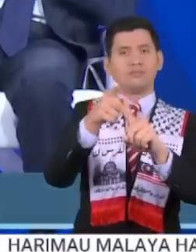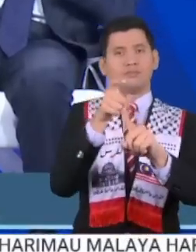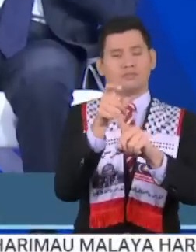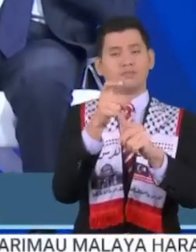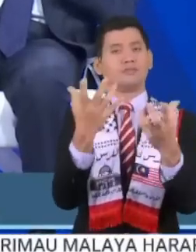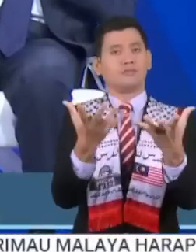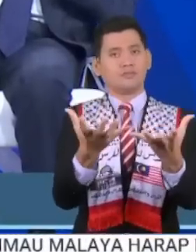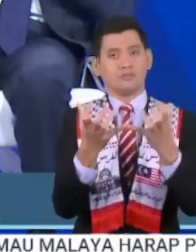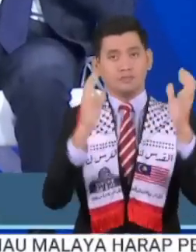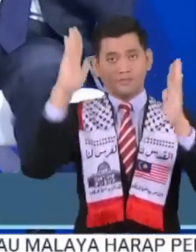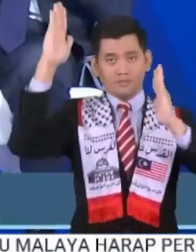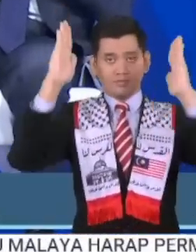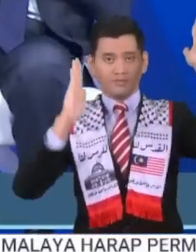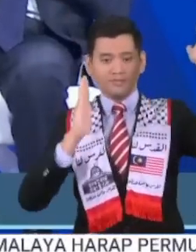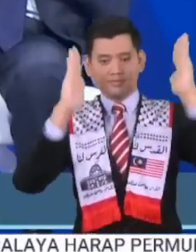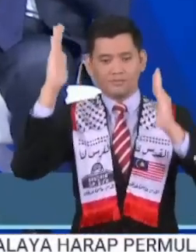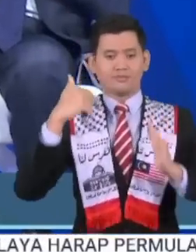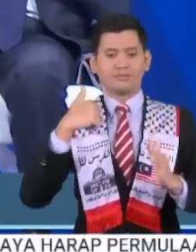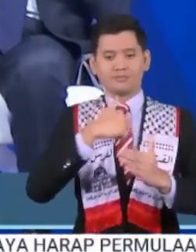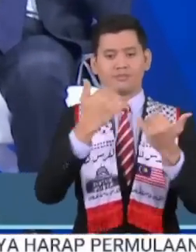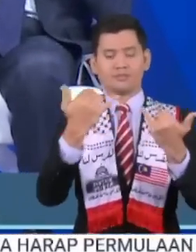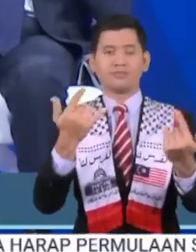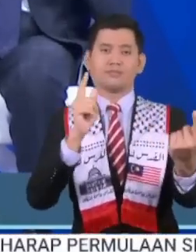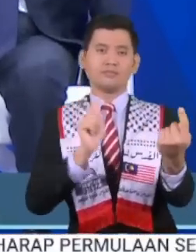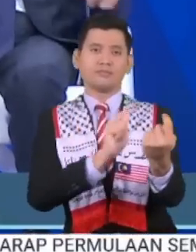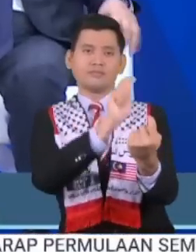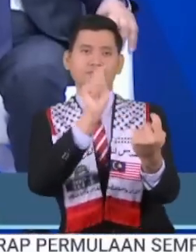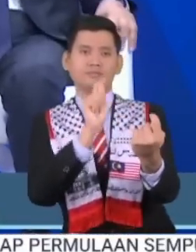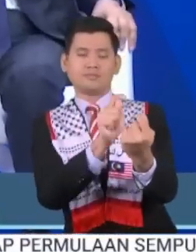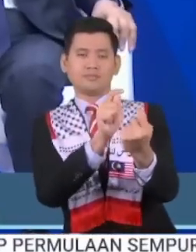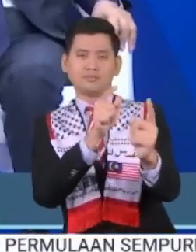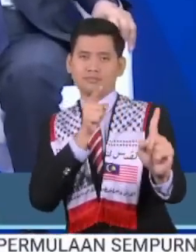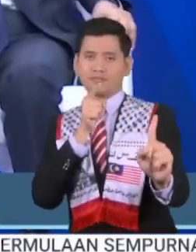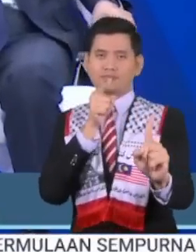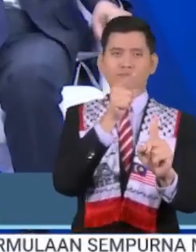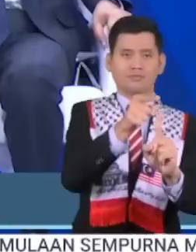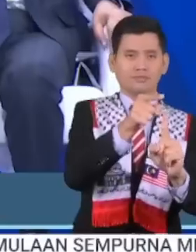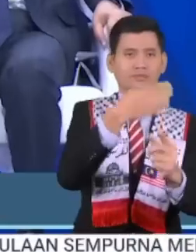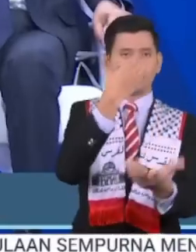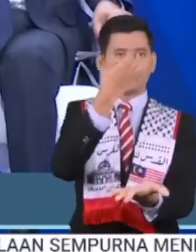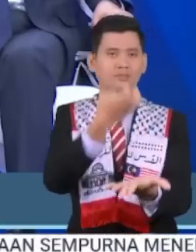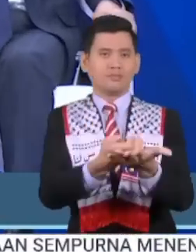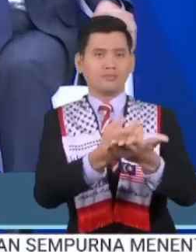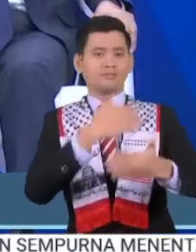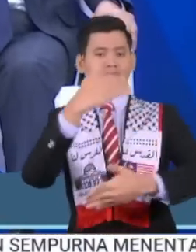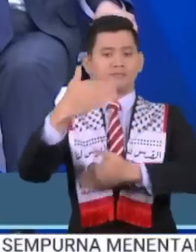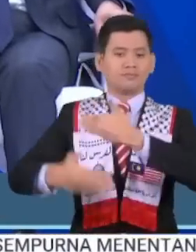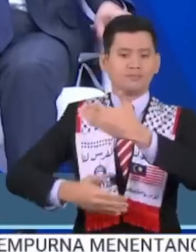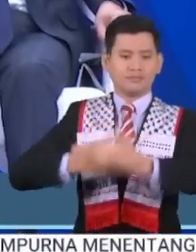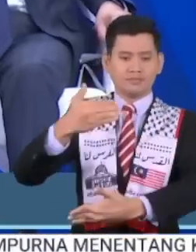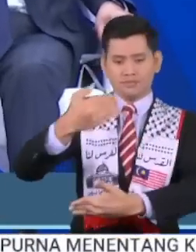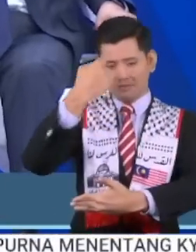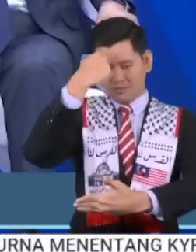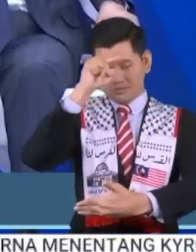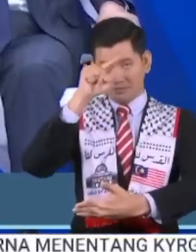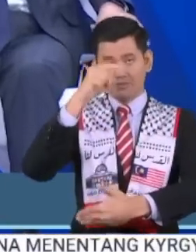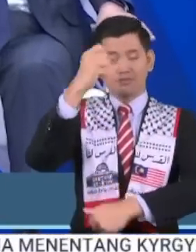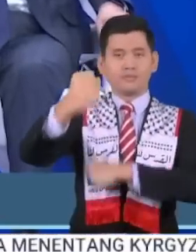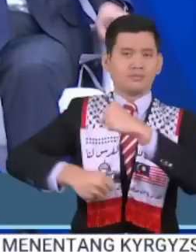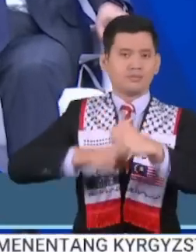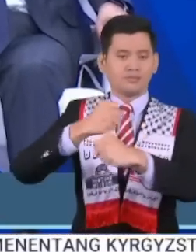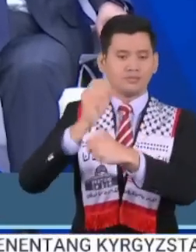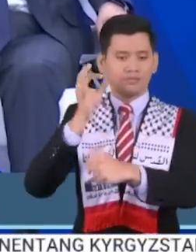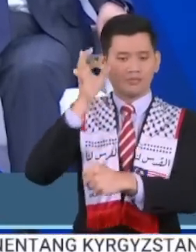are in the on the right track to propel the economy in the country in the next few years. Very